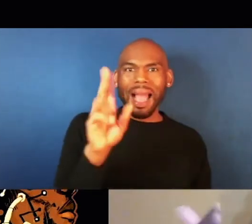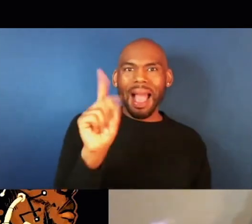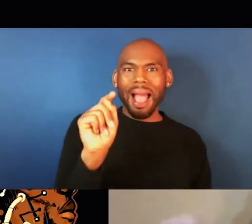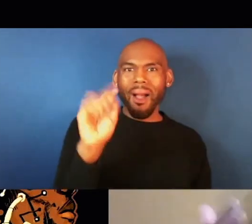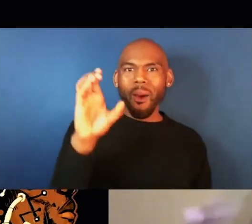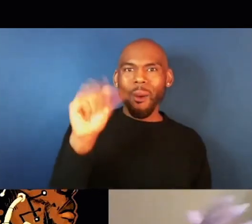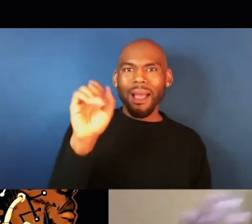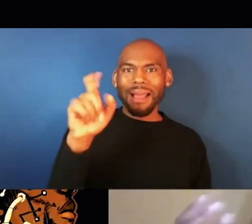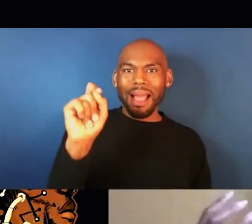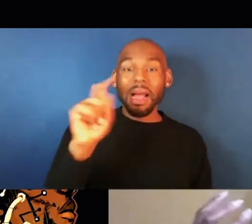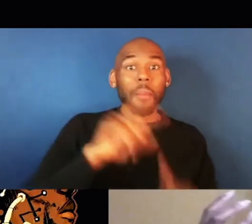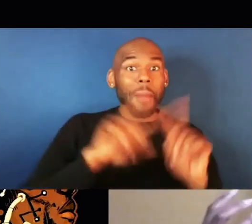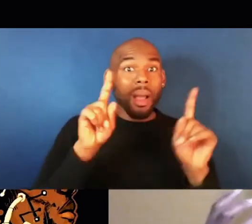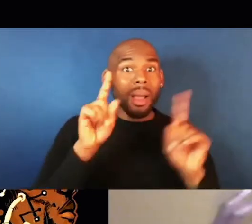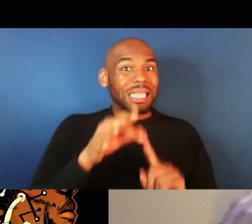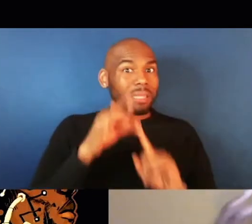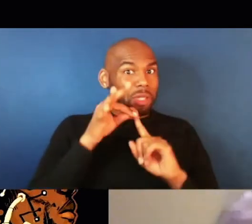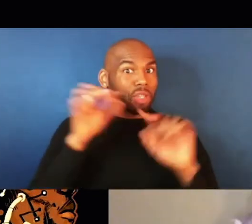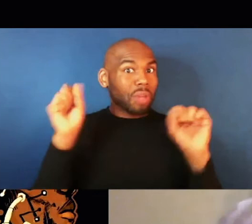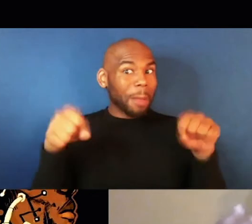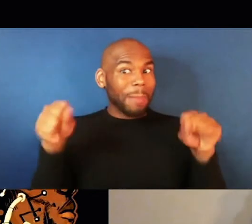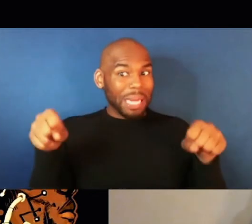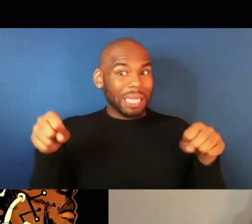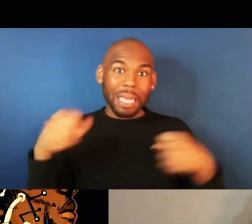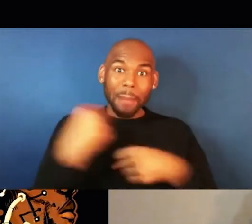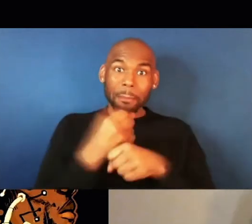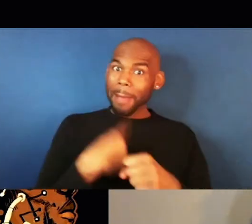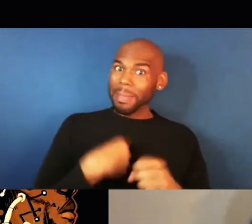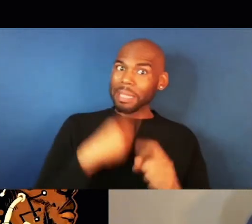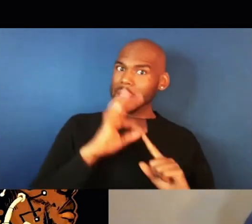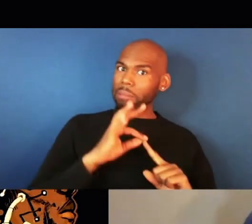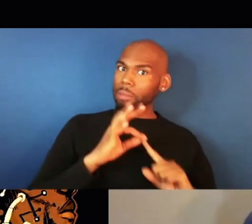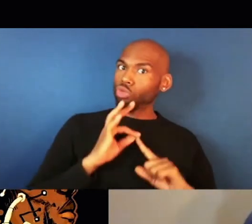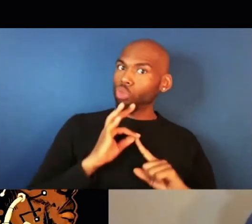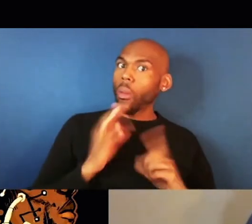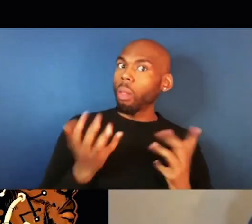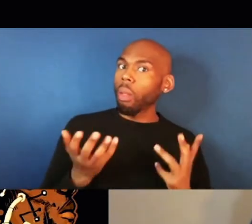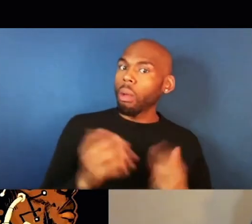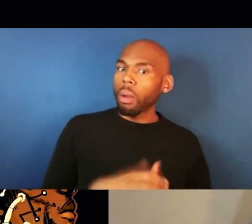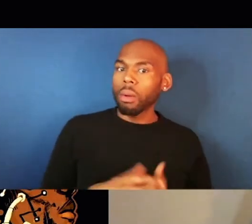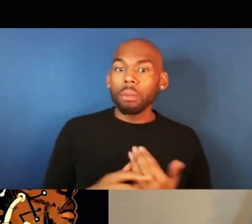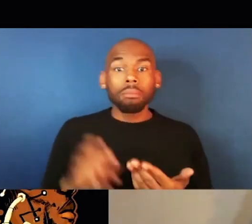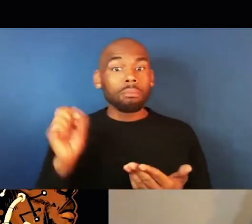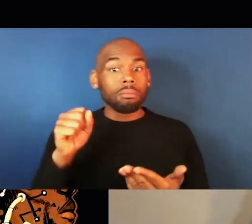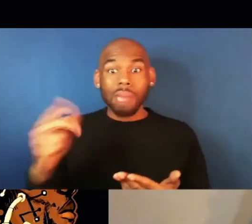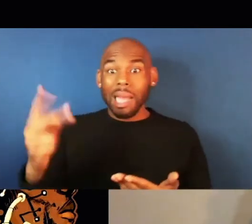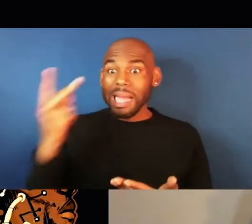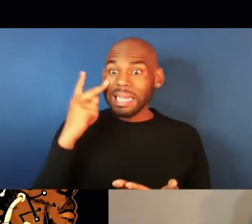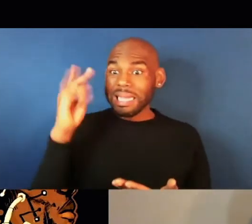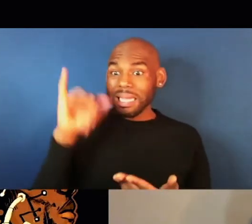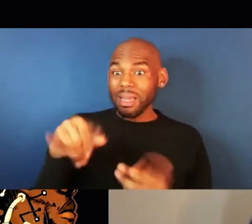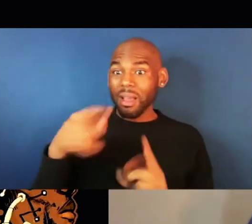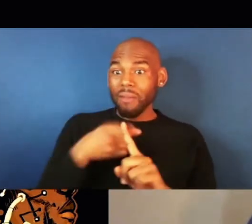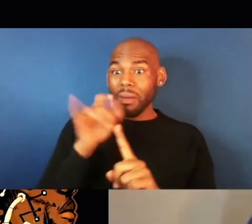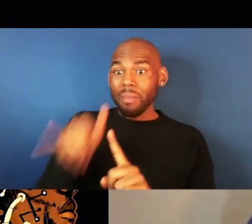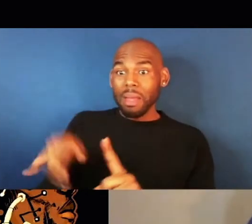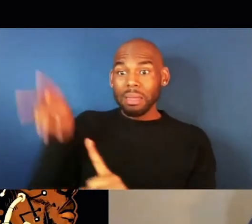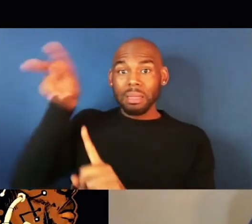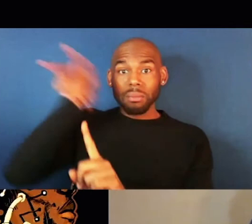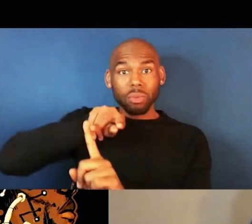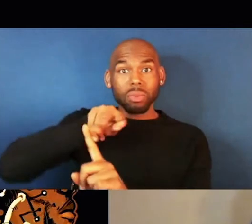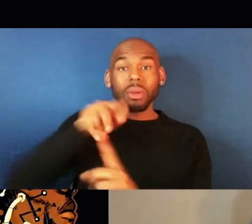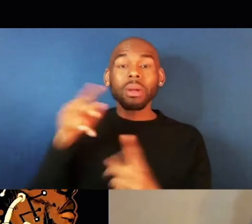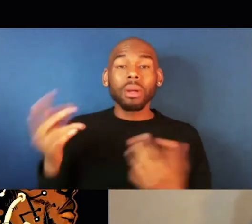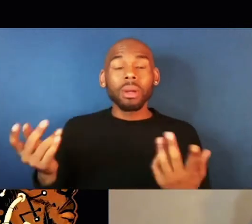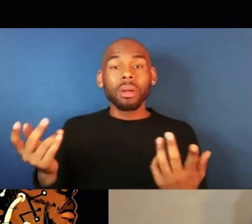outcast, but it's a special ability that makes me special, though. Mm-hmm. So I could see that from that standpoint then,